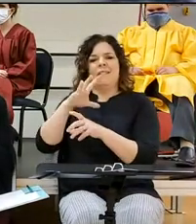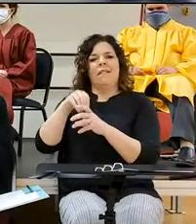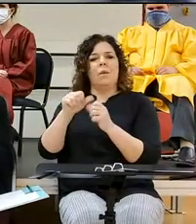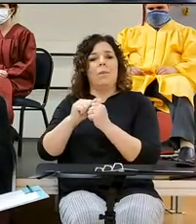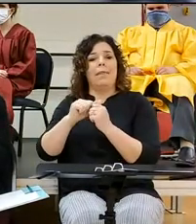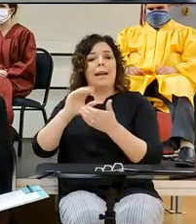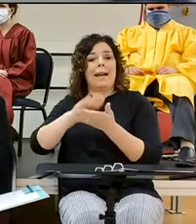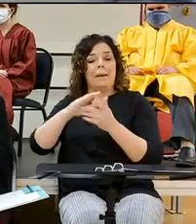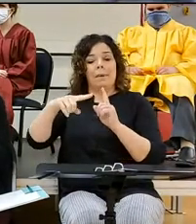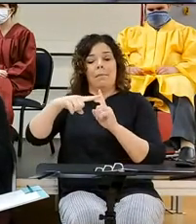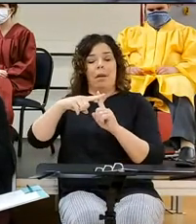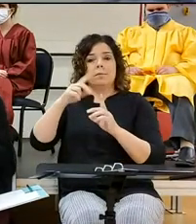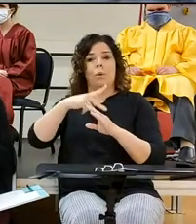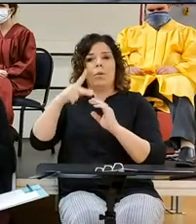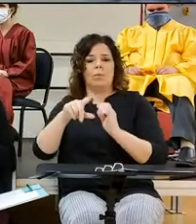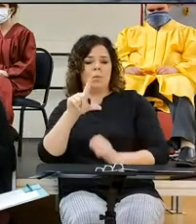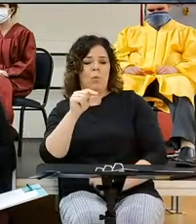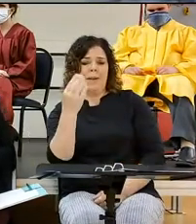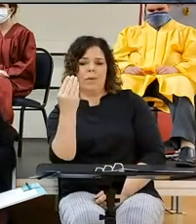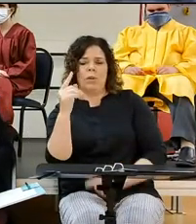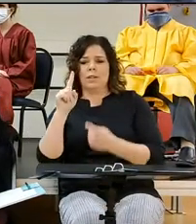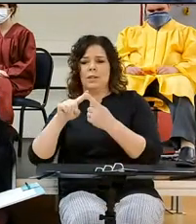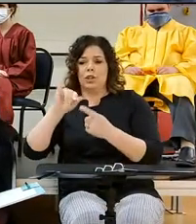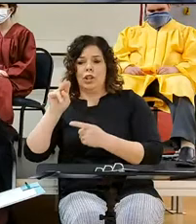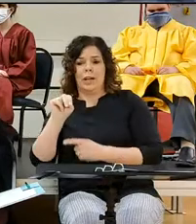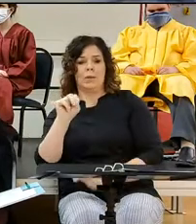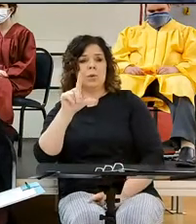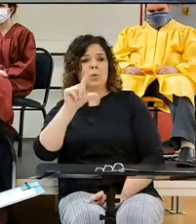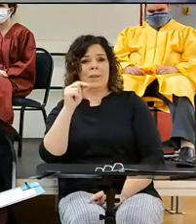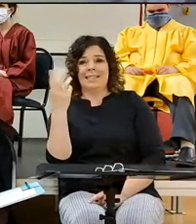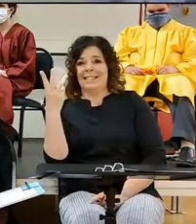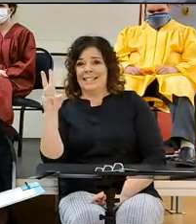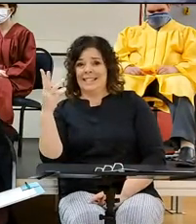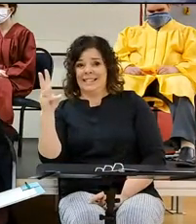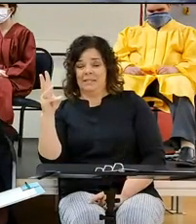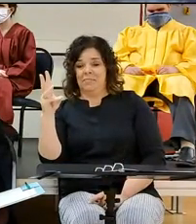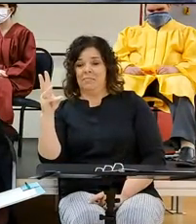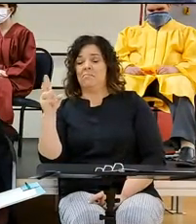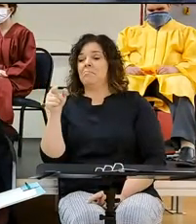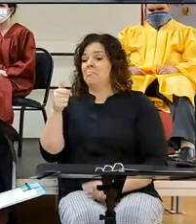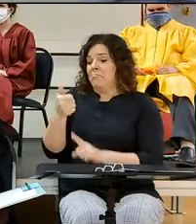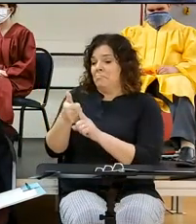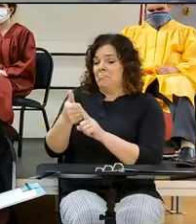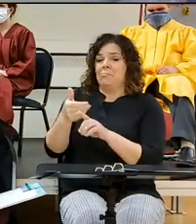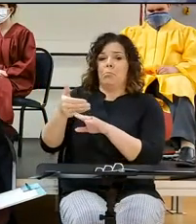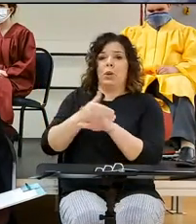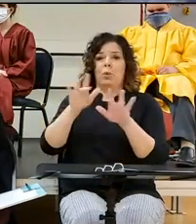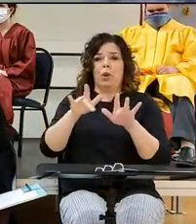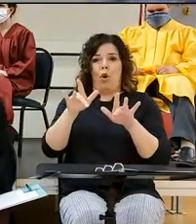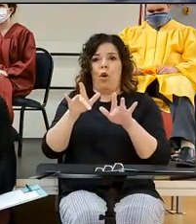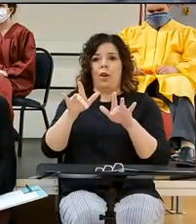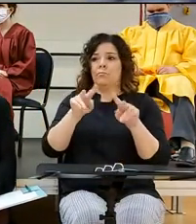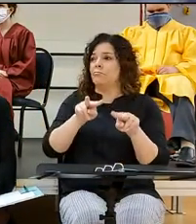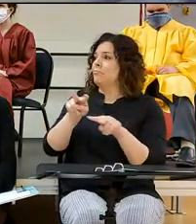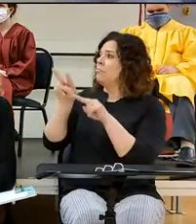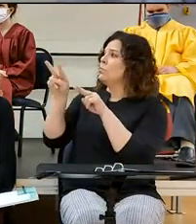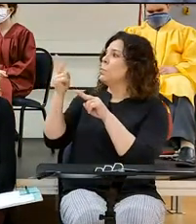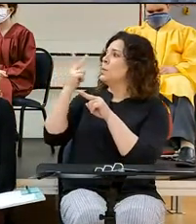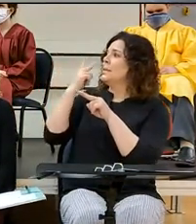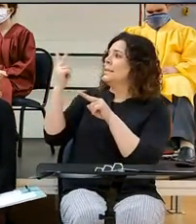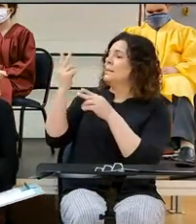from 2014 until January of 2016. She is pre-recorded. Here she's got a